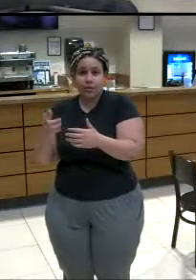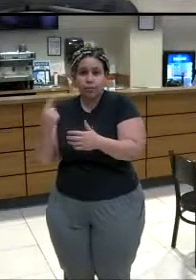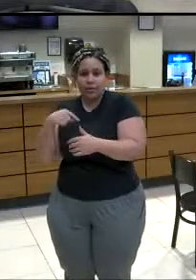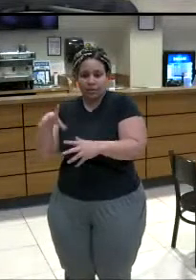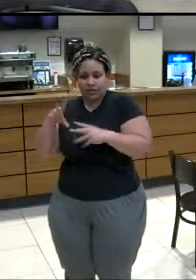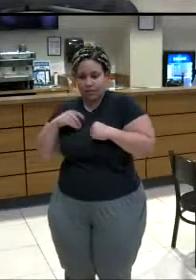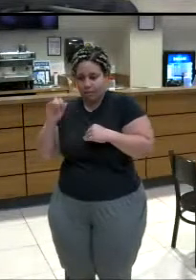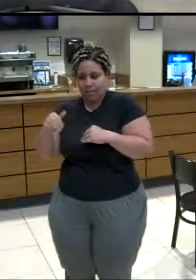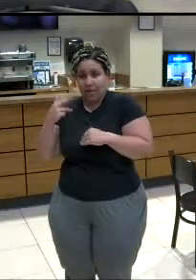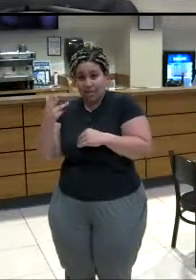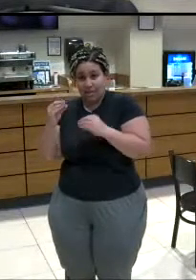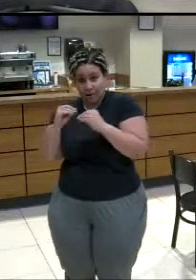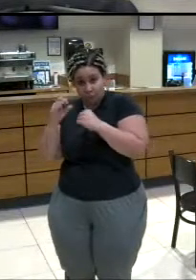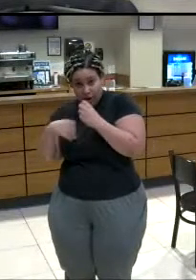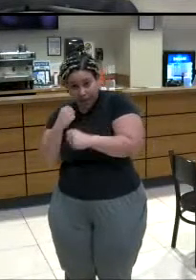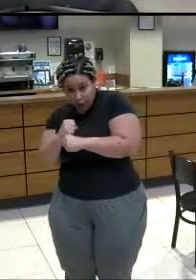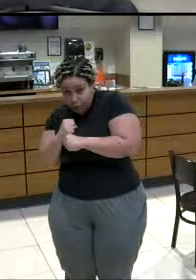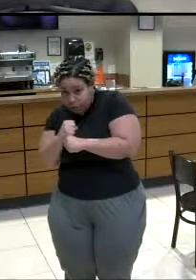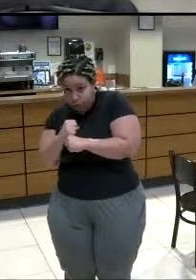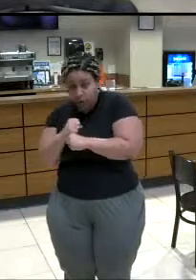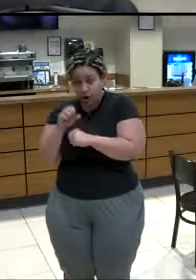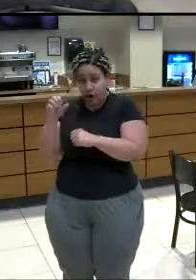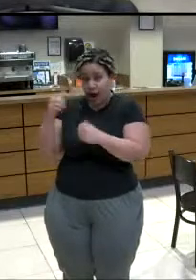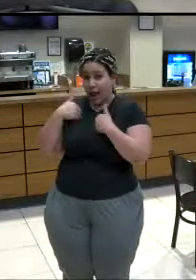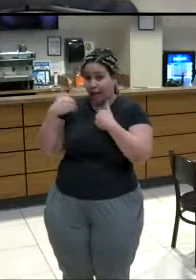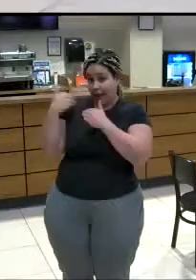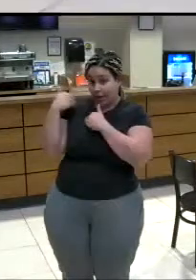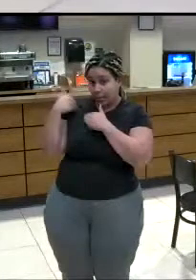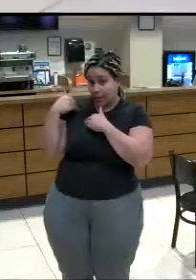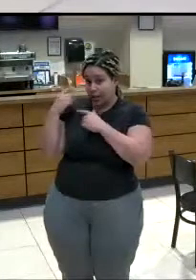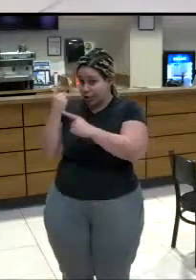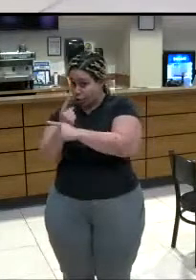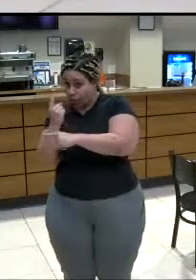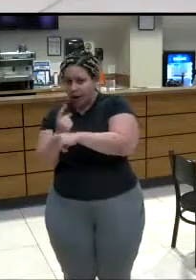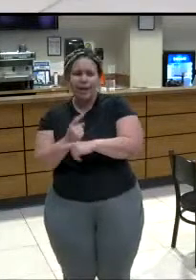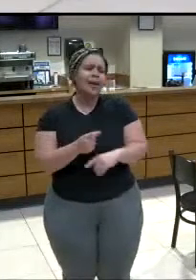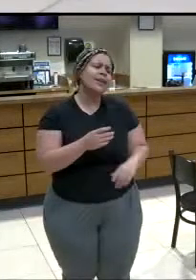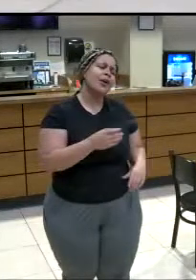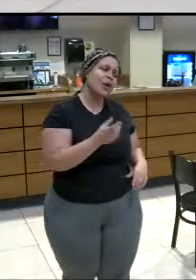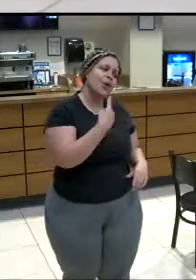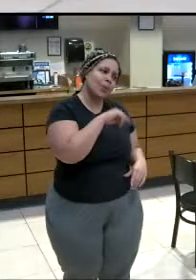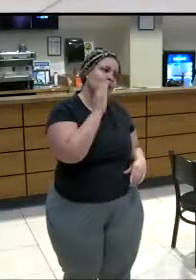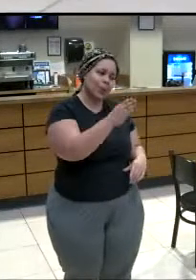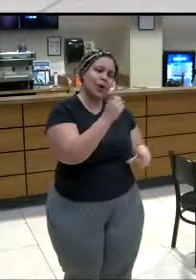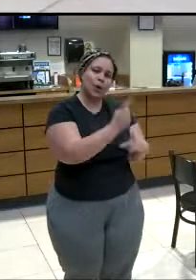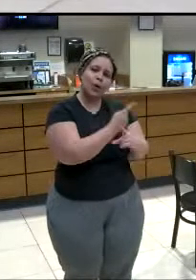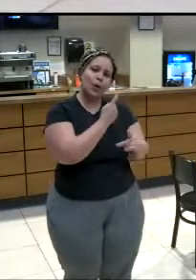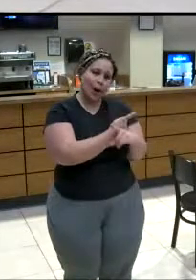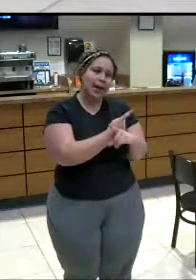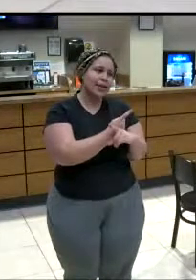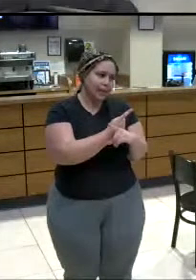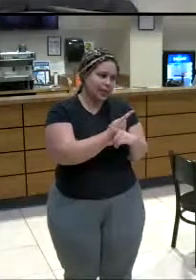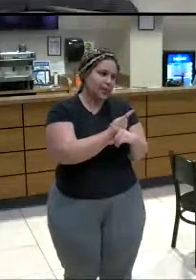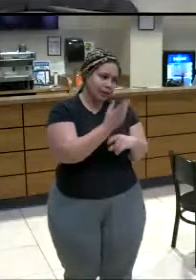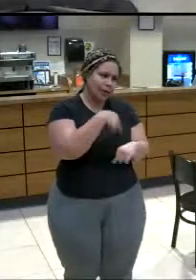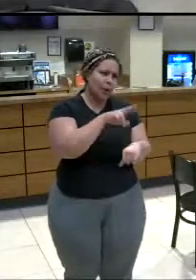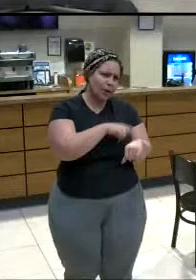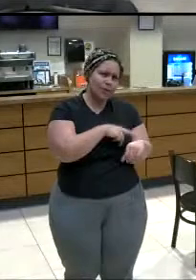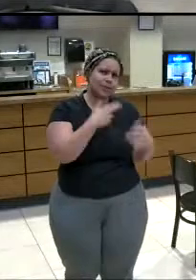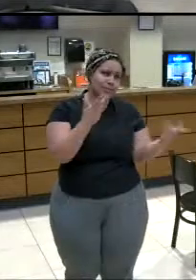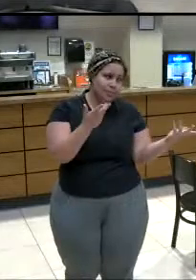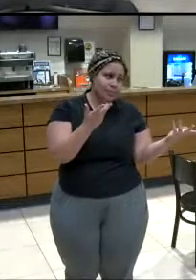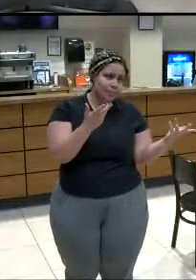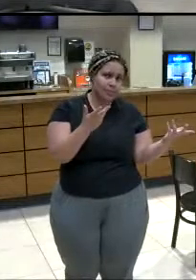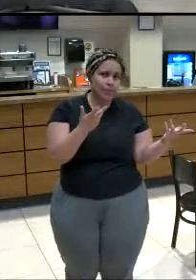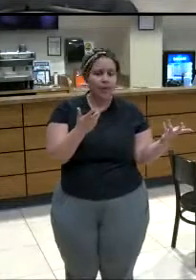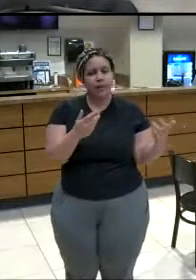more years, or will we have the ability to make a course correction? No, I think we at would course evaluation correct. Yeah. time, at superintendent's evaluation time, I would think Yeah. would be when we would be